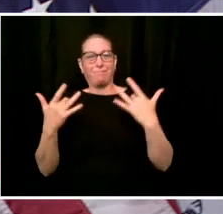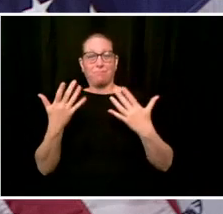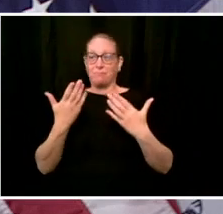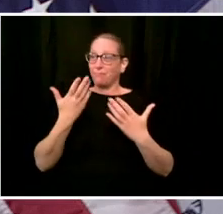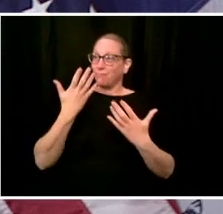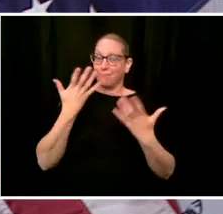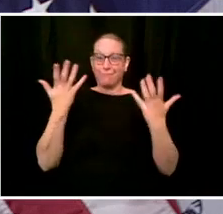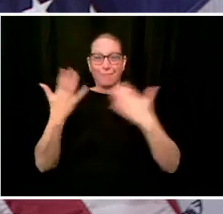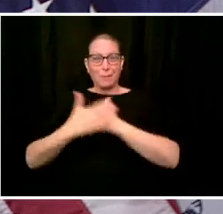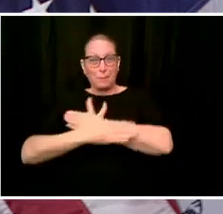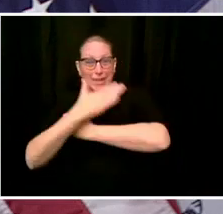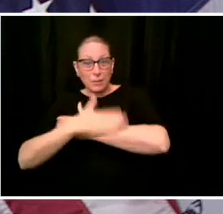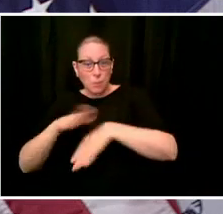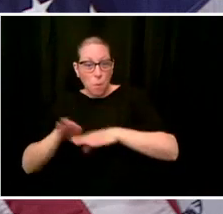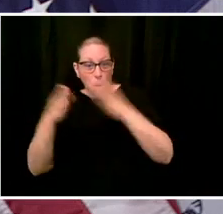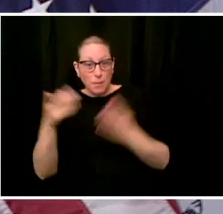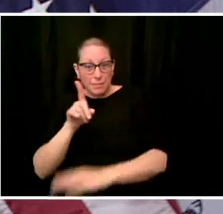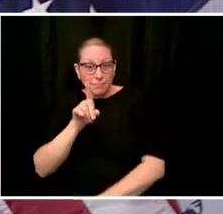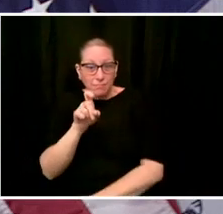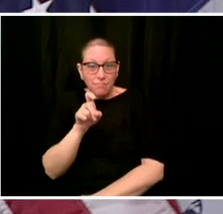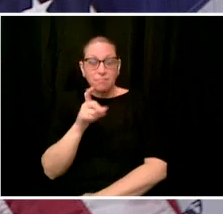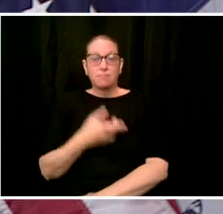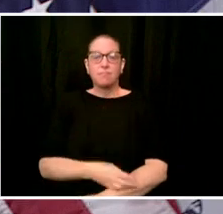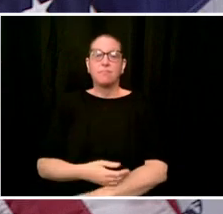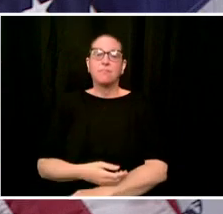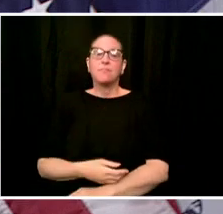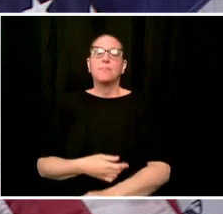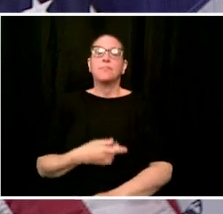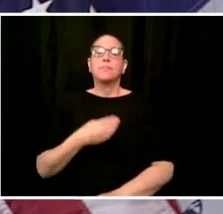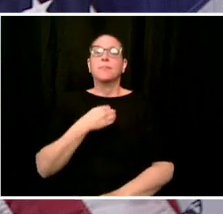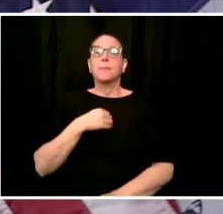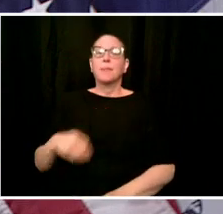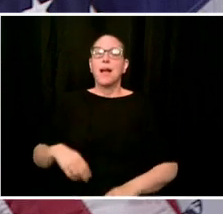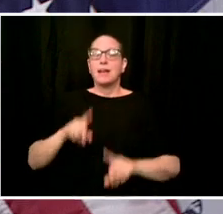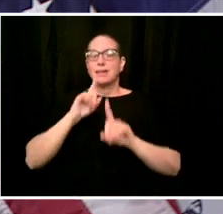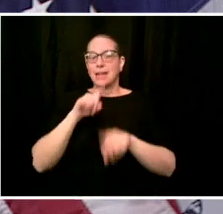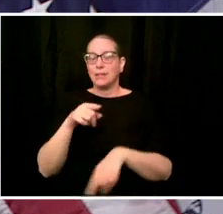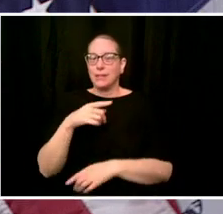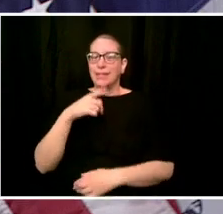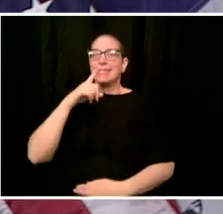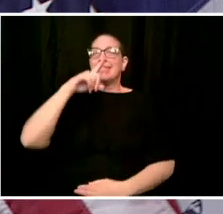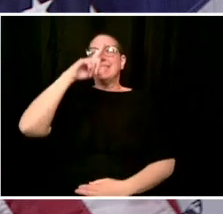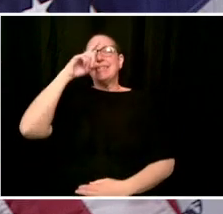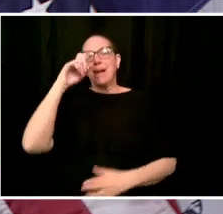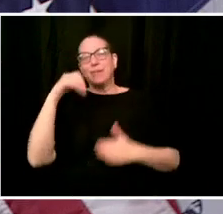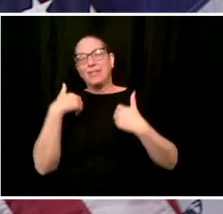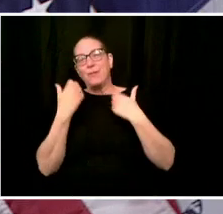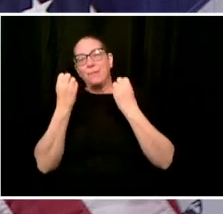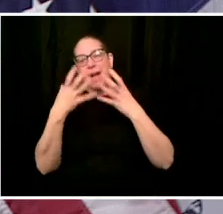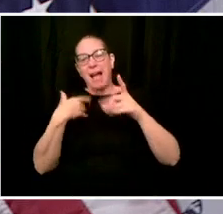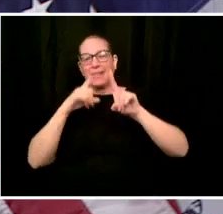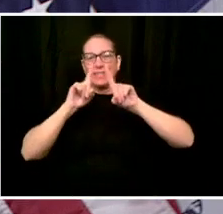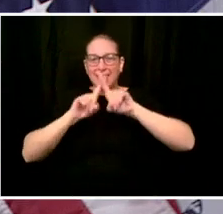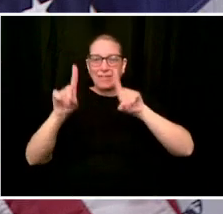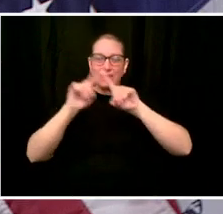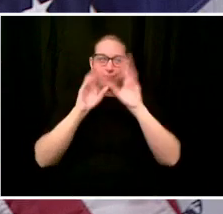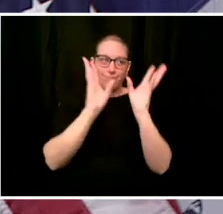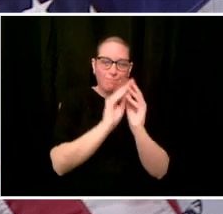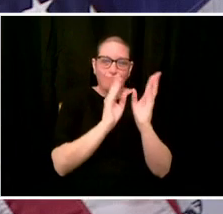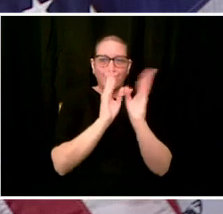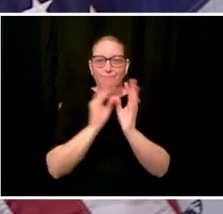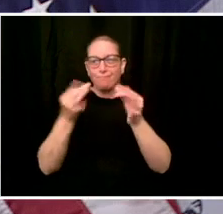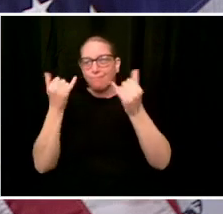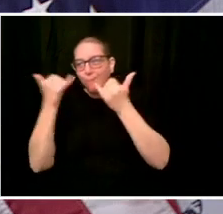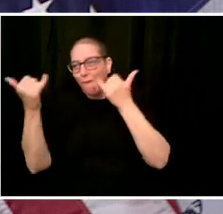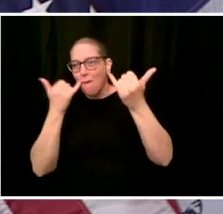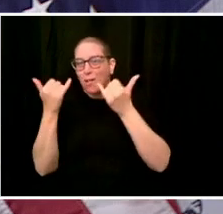the summer, been a variety of meetings, calls, et cetera, recently to hone that plan. We're